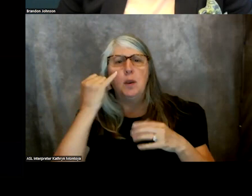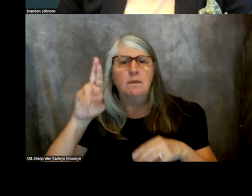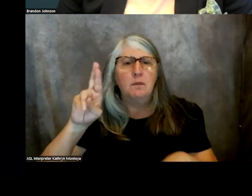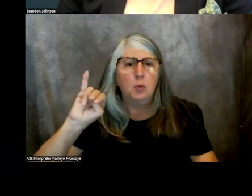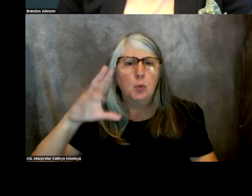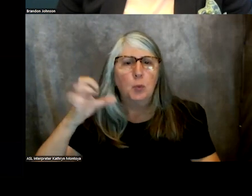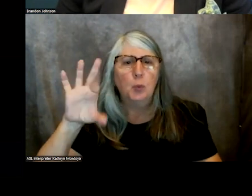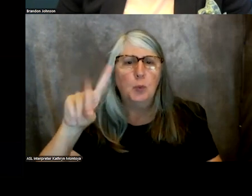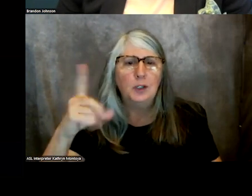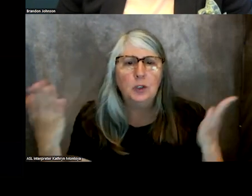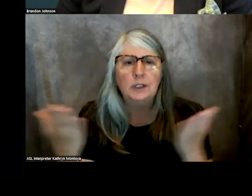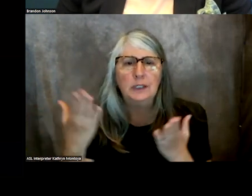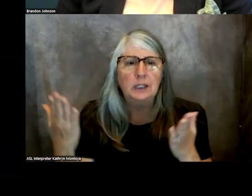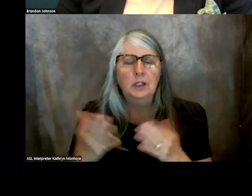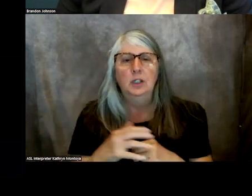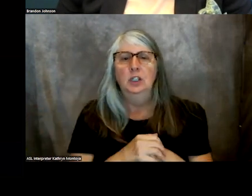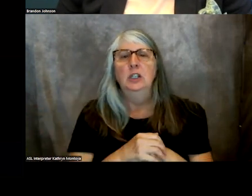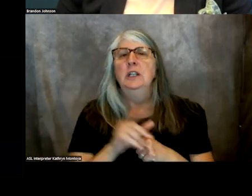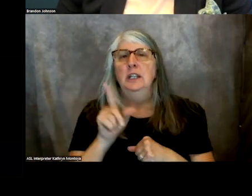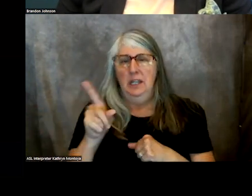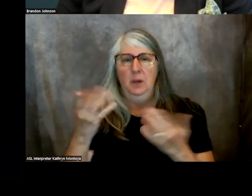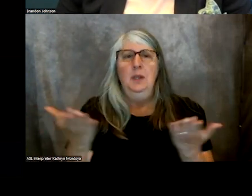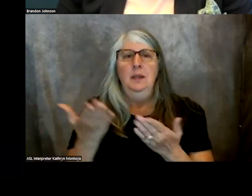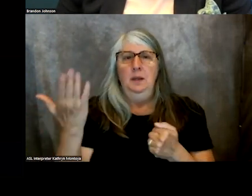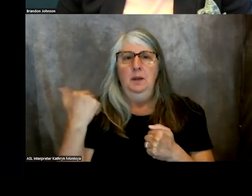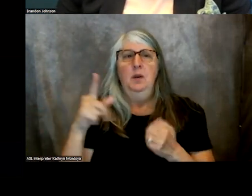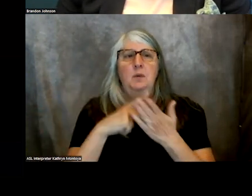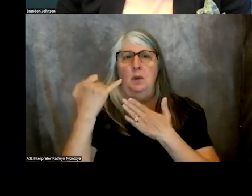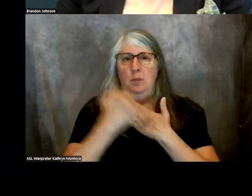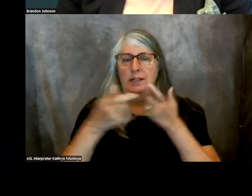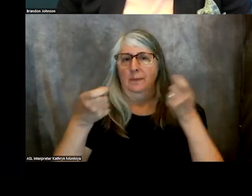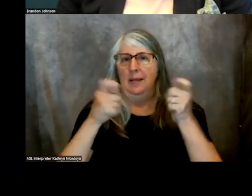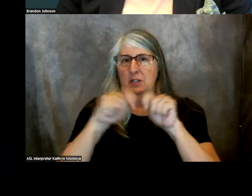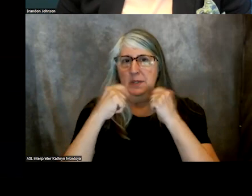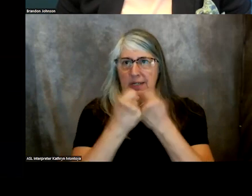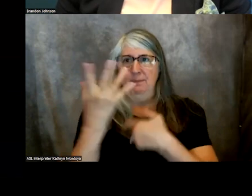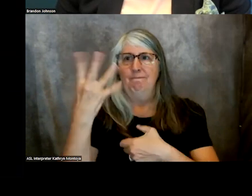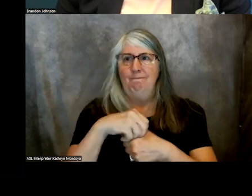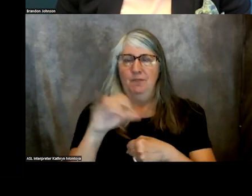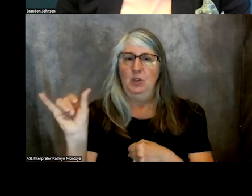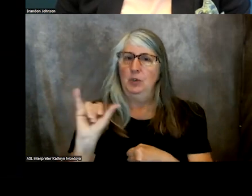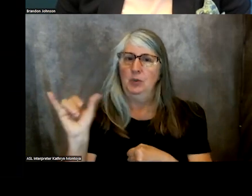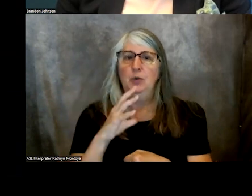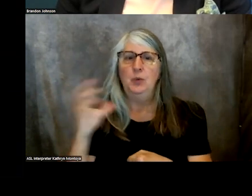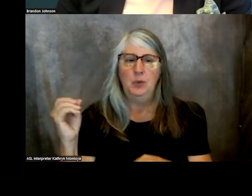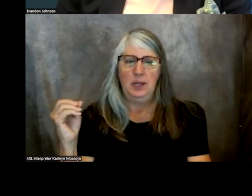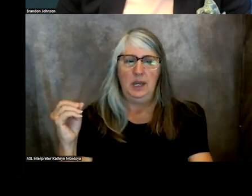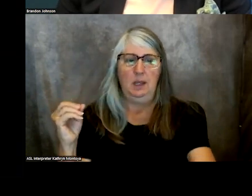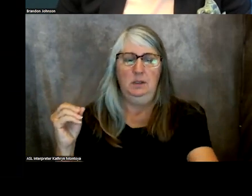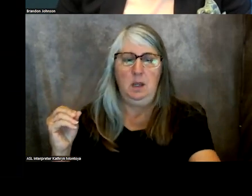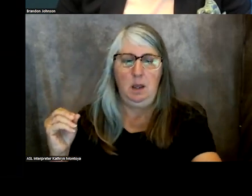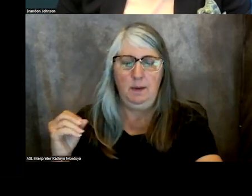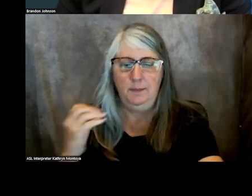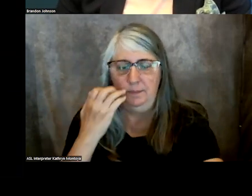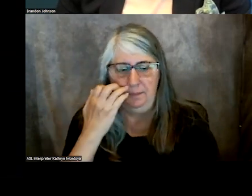Richard McKeon, Dr. Richard McKeon was on the project management team on this as well, and was